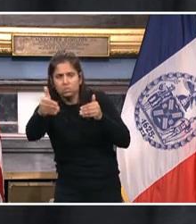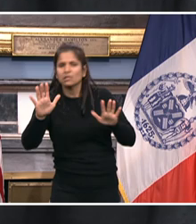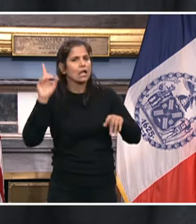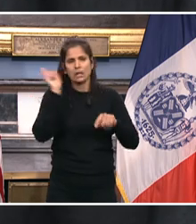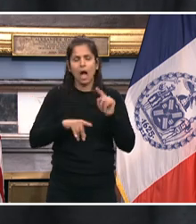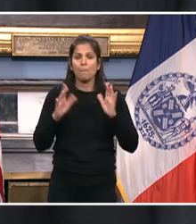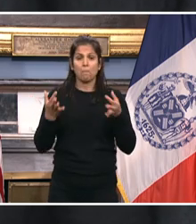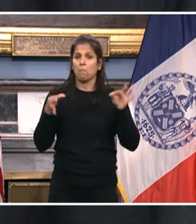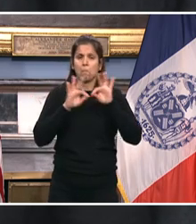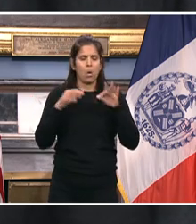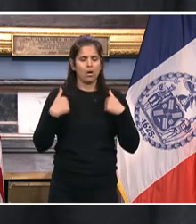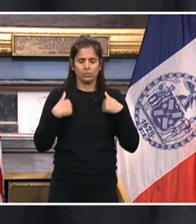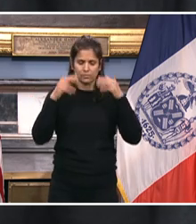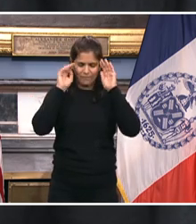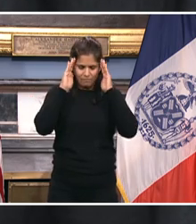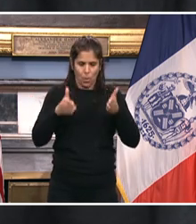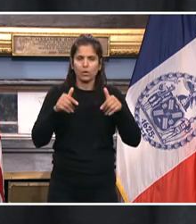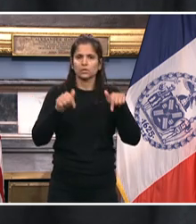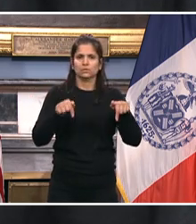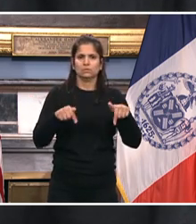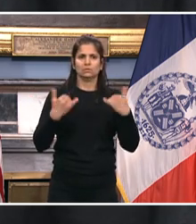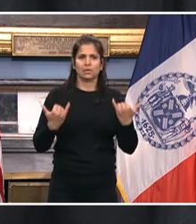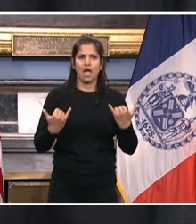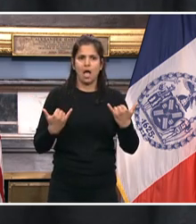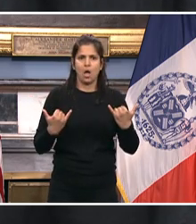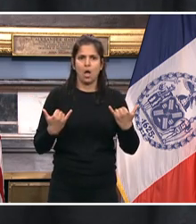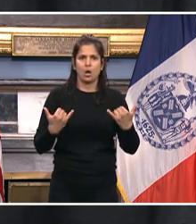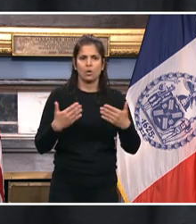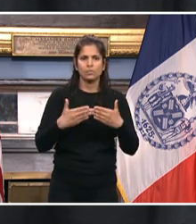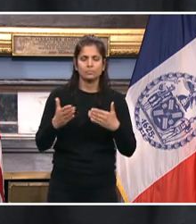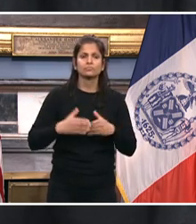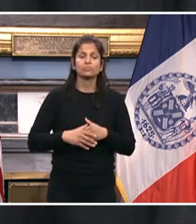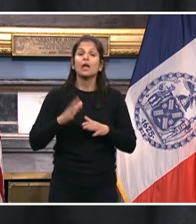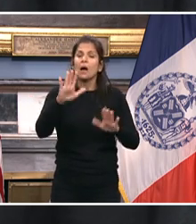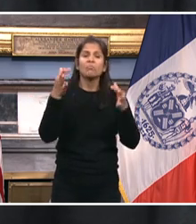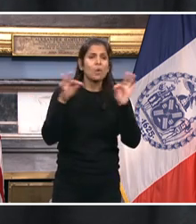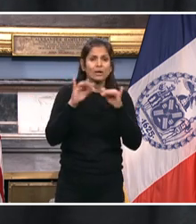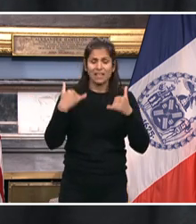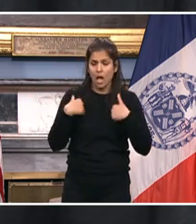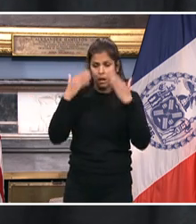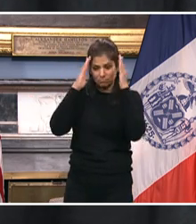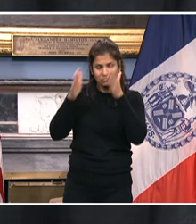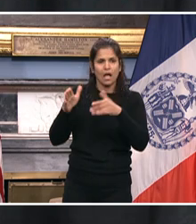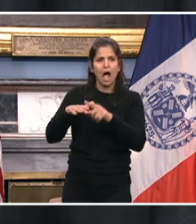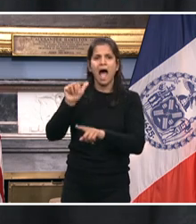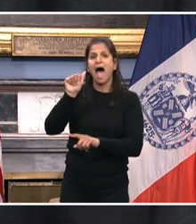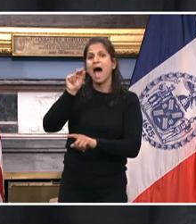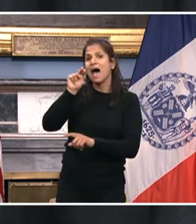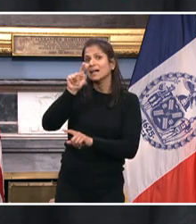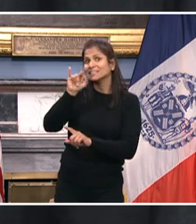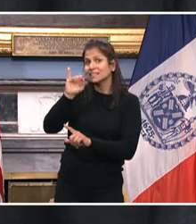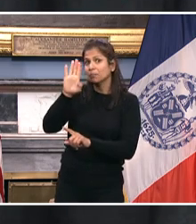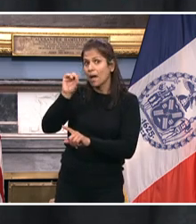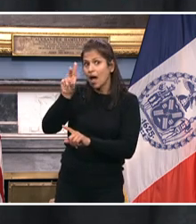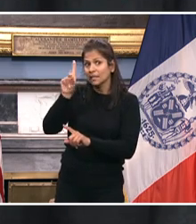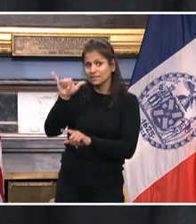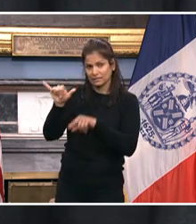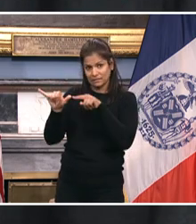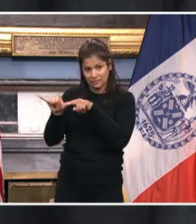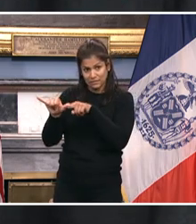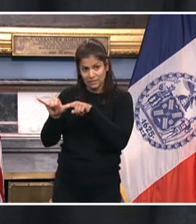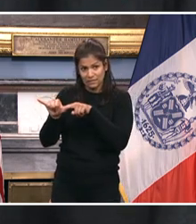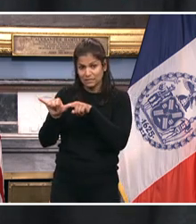to have more information about their situation and more confidence in going about their crucial, crucial work.